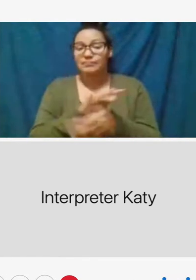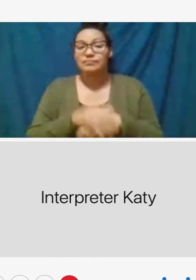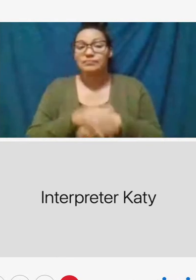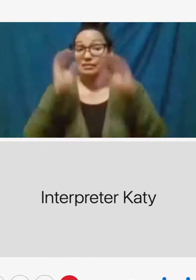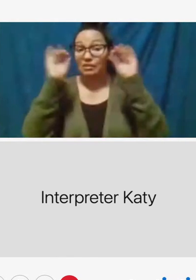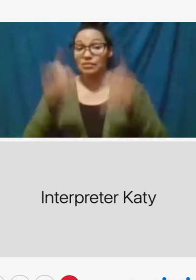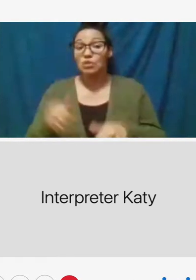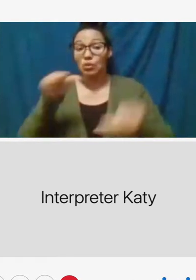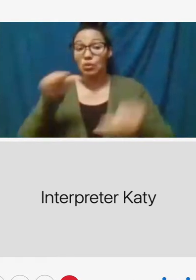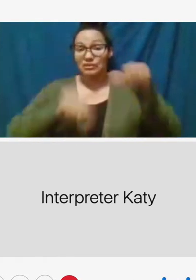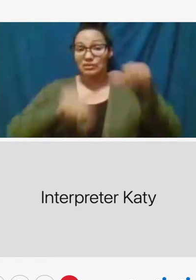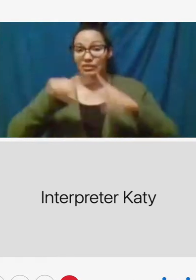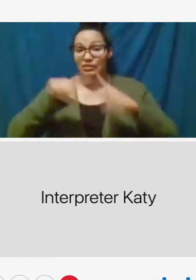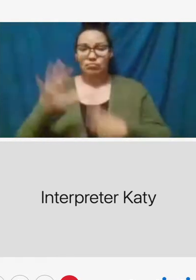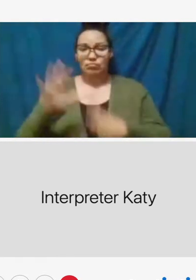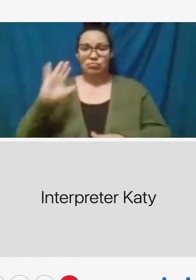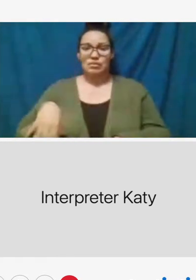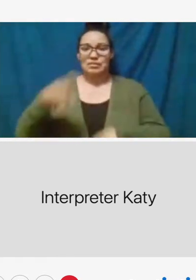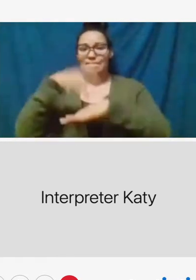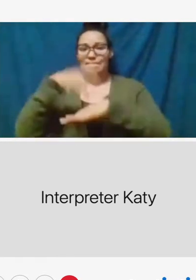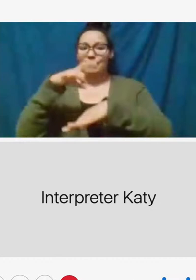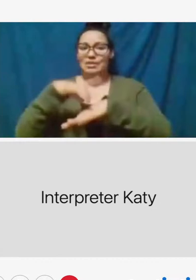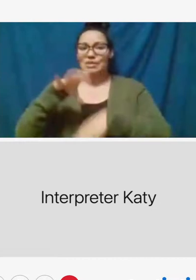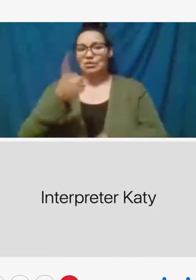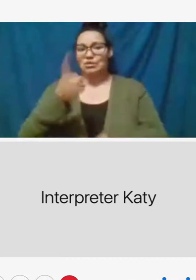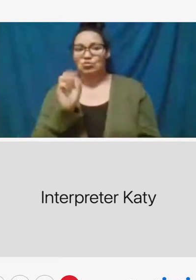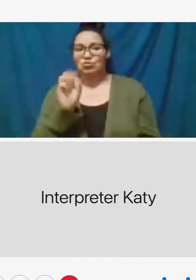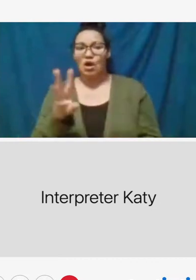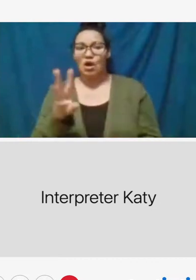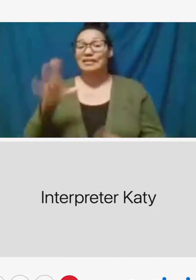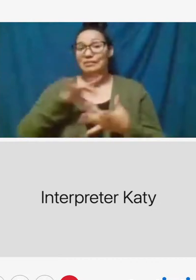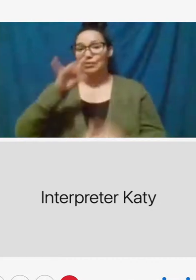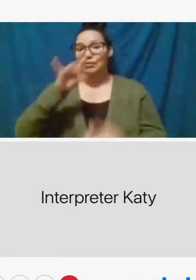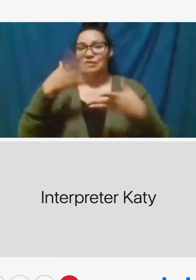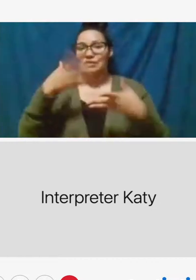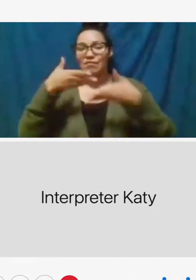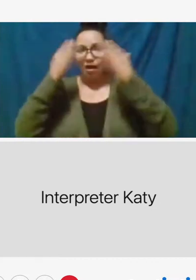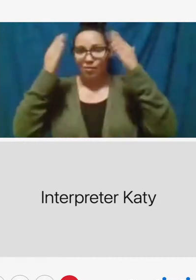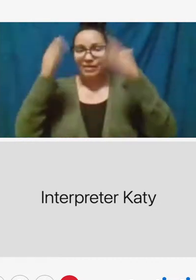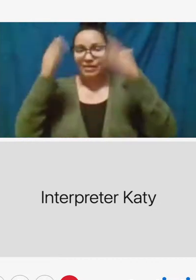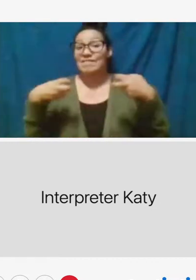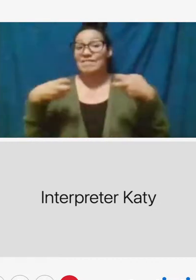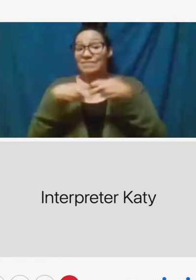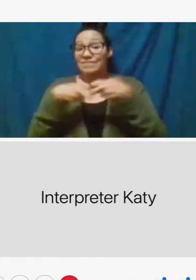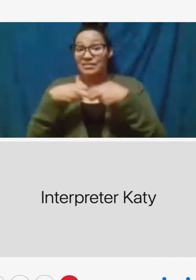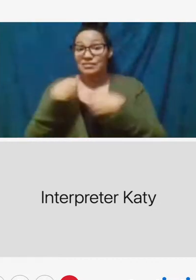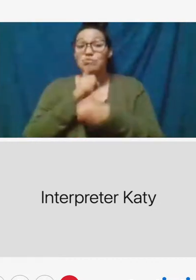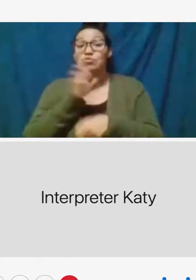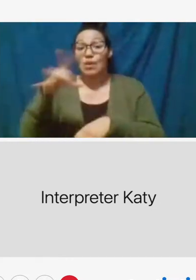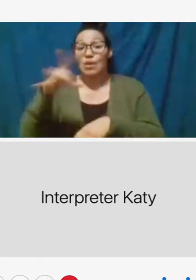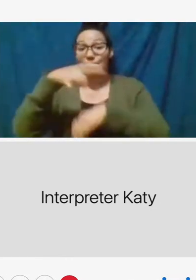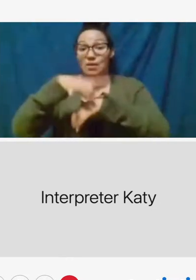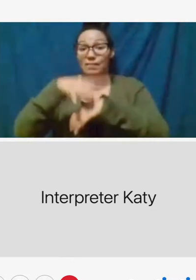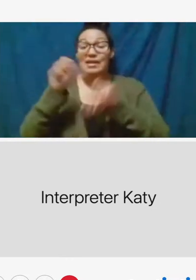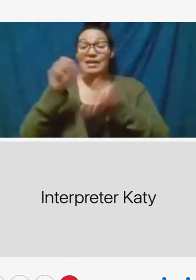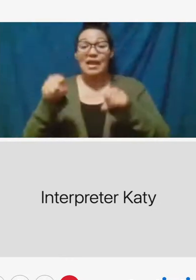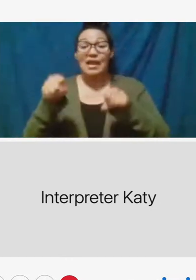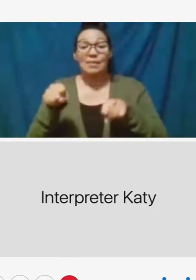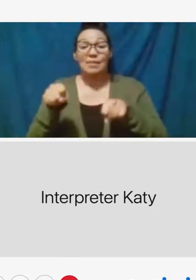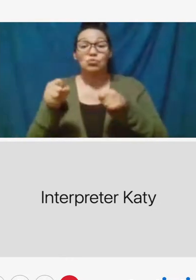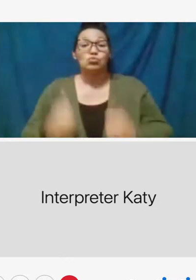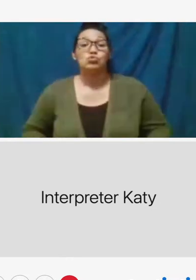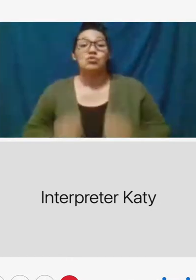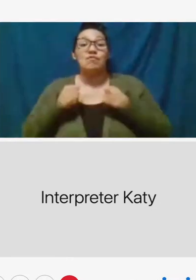as the pumpkin drop the spirit of Halloween physics students worked hard to make sure their pumpkin is able to survive a long drop from the roof of our